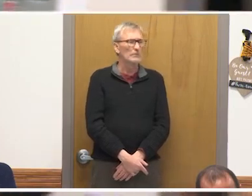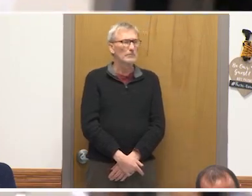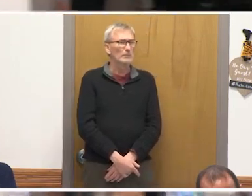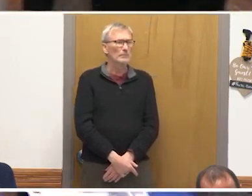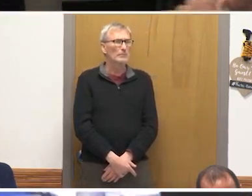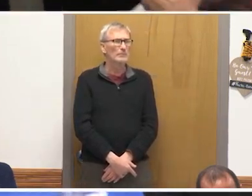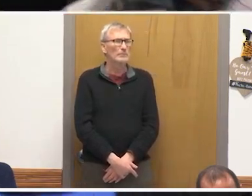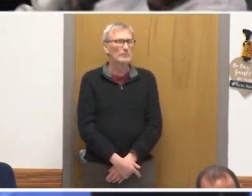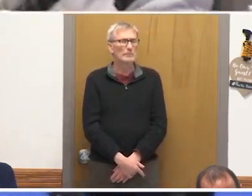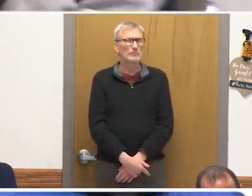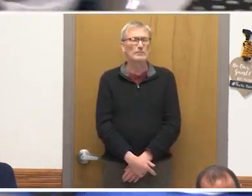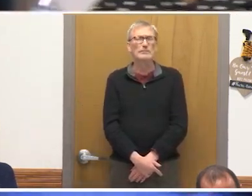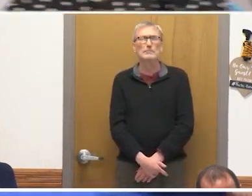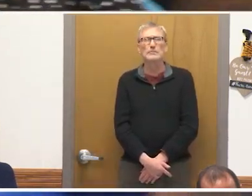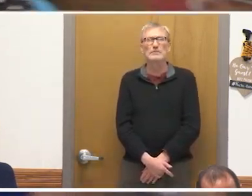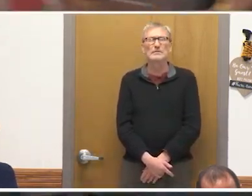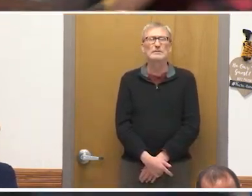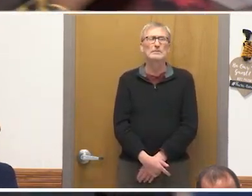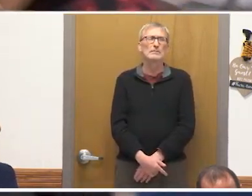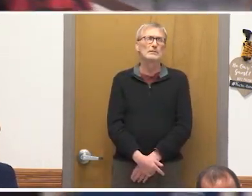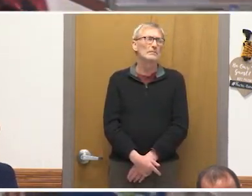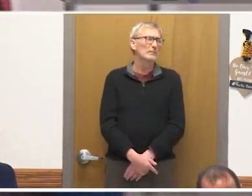we're going to go online. There's a couple questions as well.